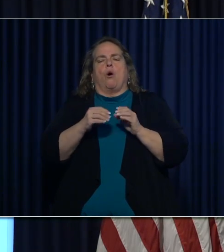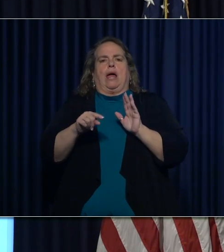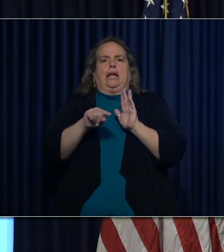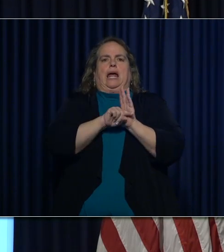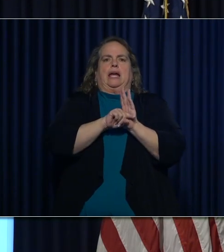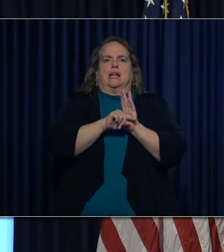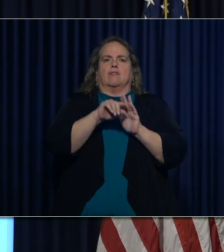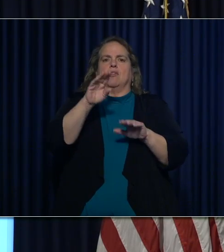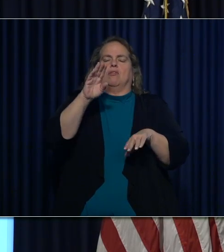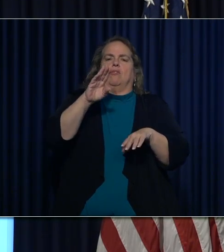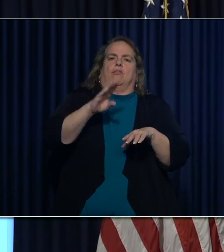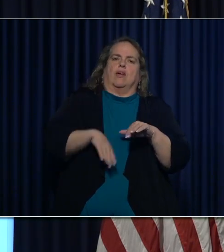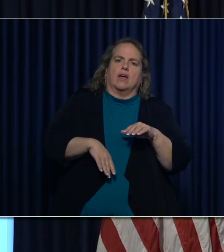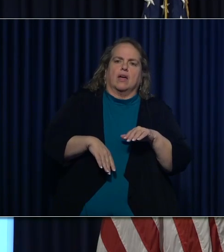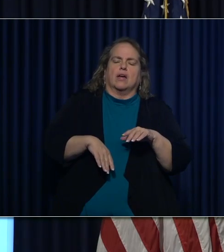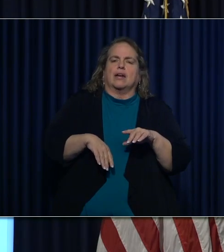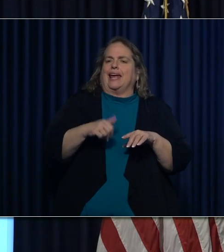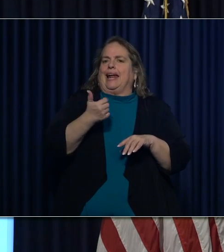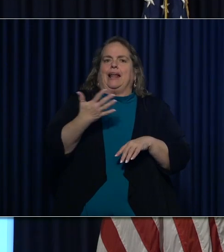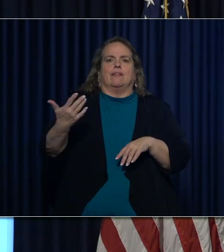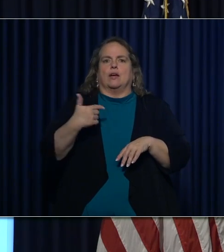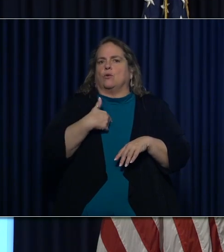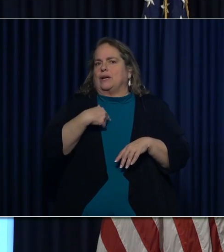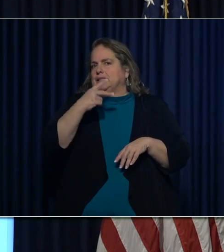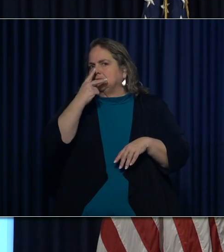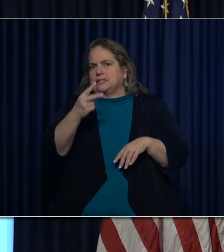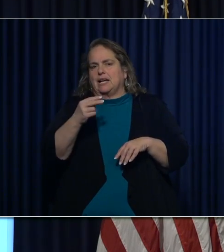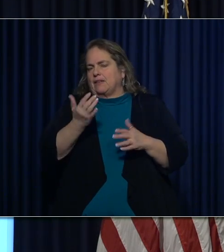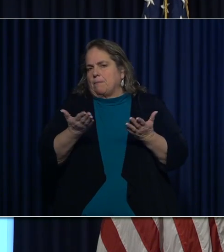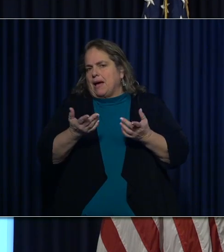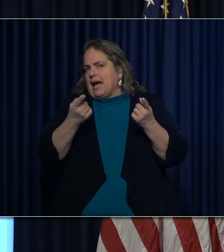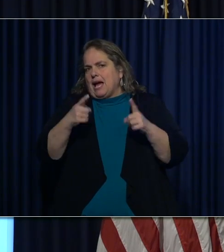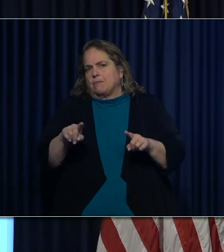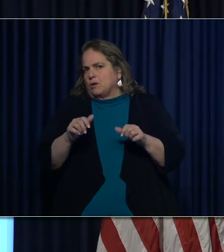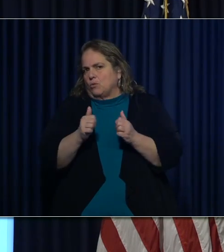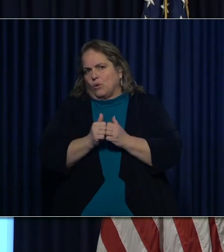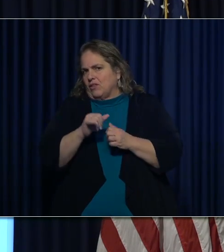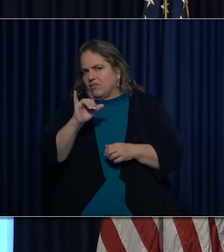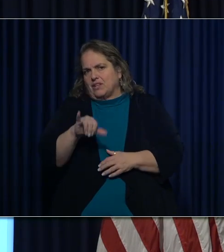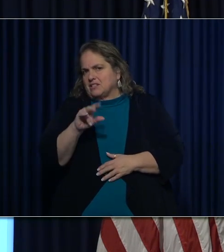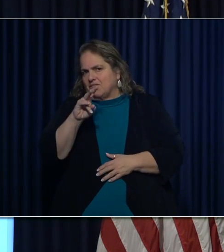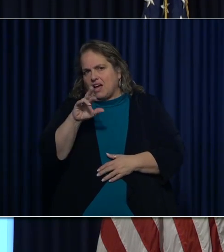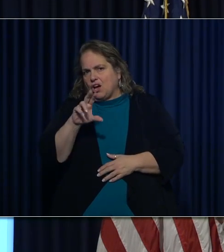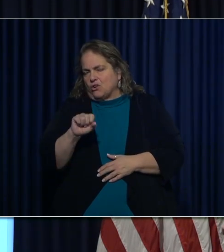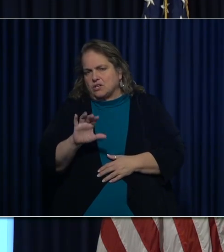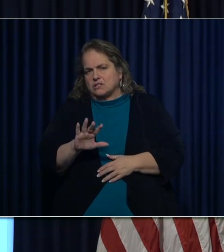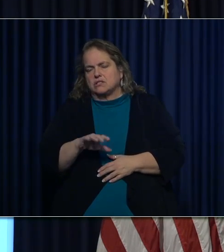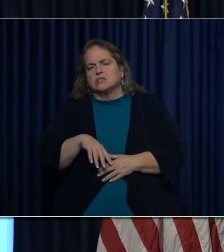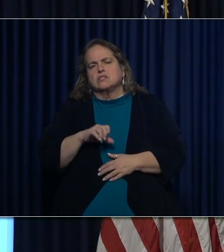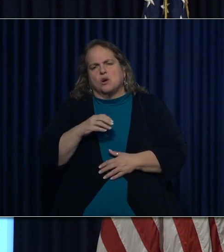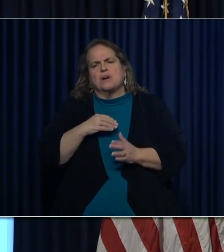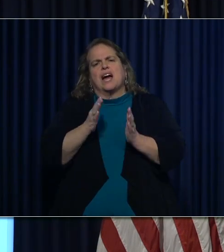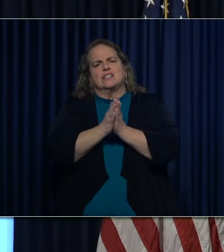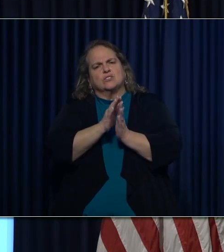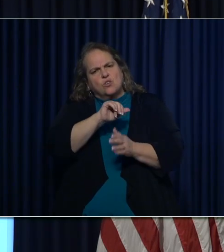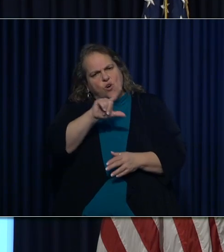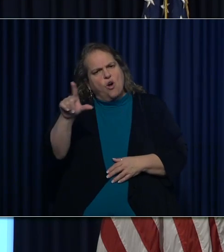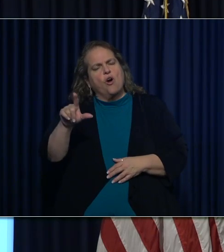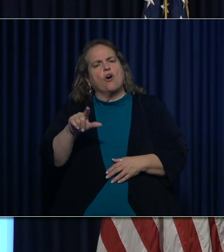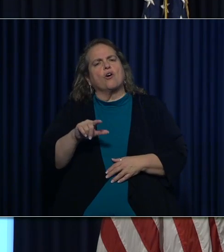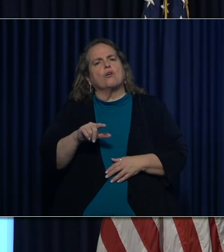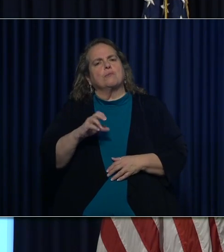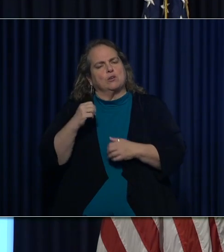negative than anything we see coming out of this virus. So we just ask all of us, let's make sure